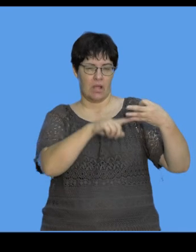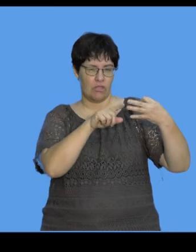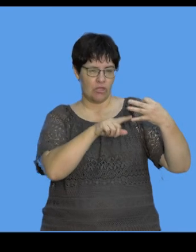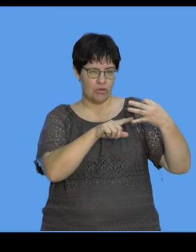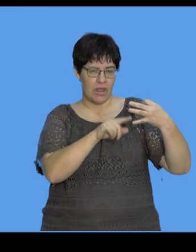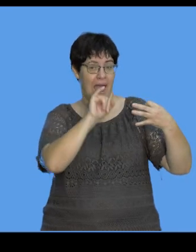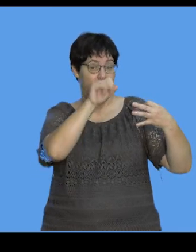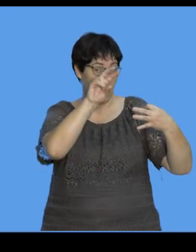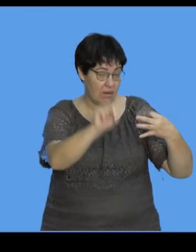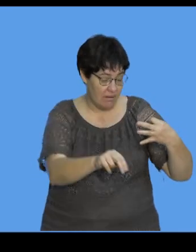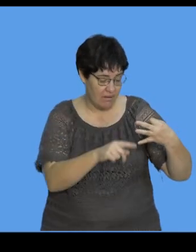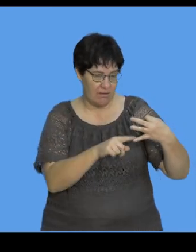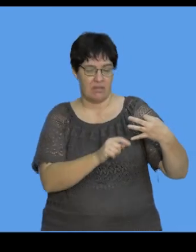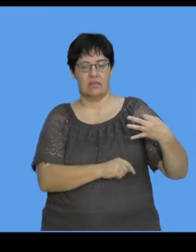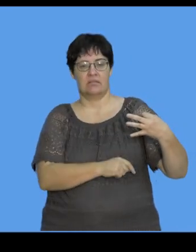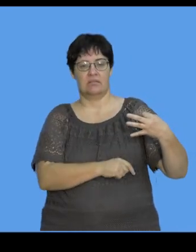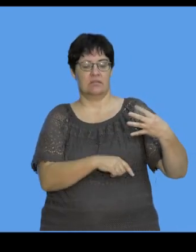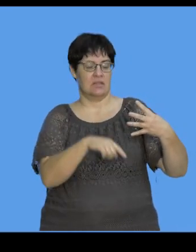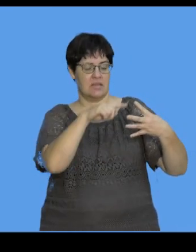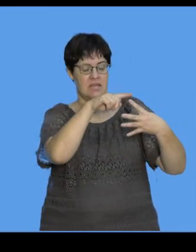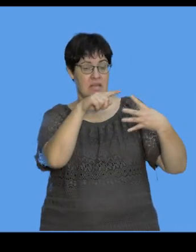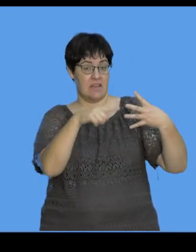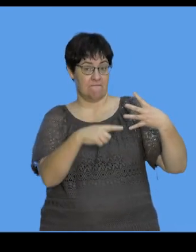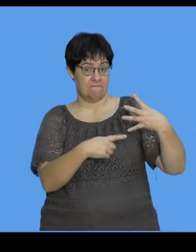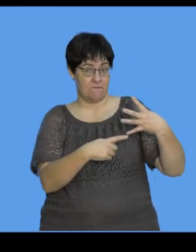see iron, which is a micronutrient, 3.